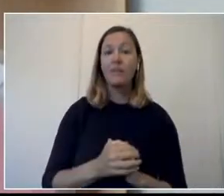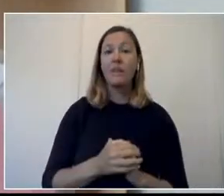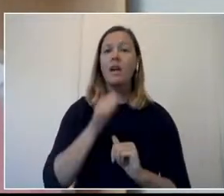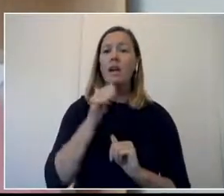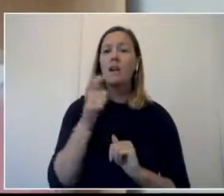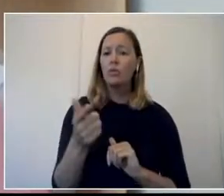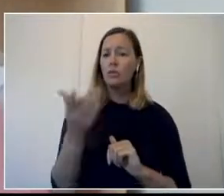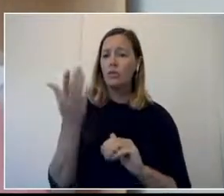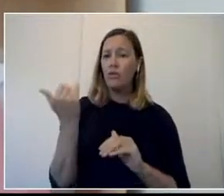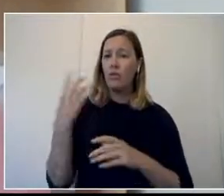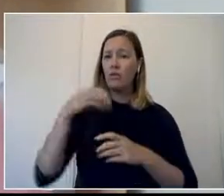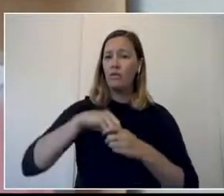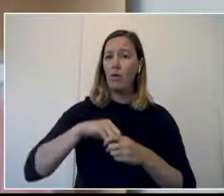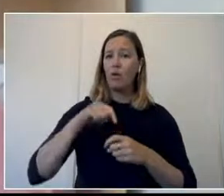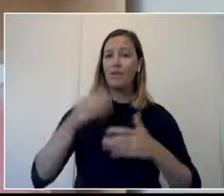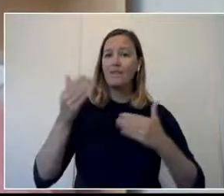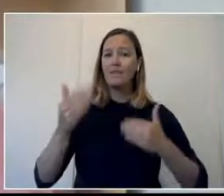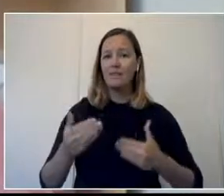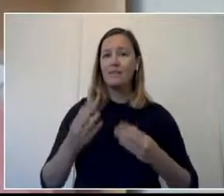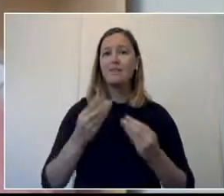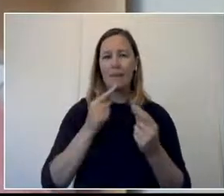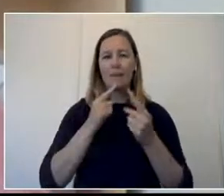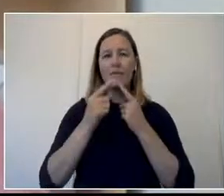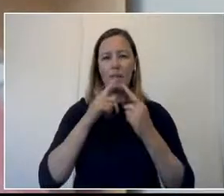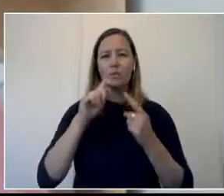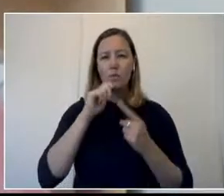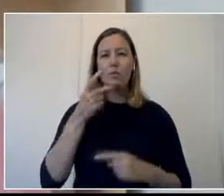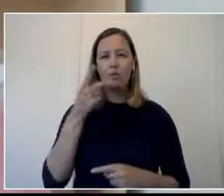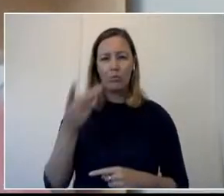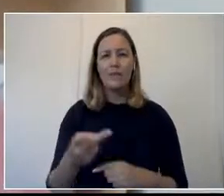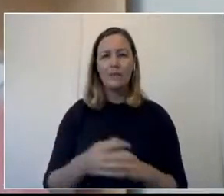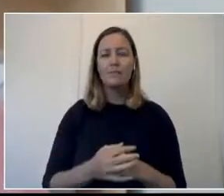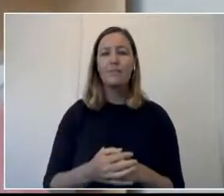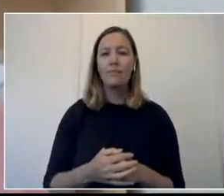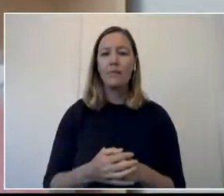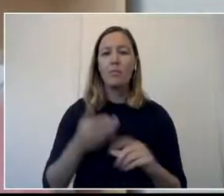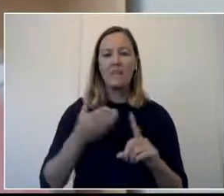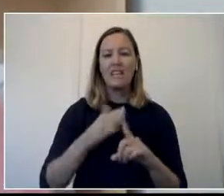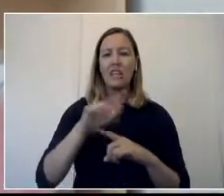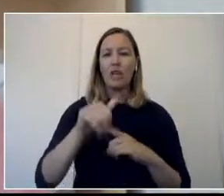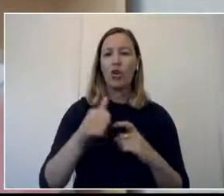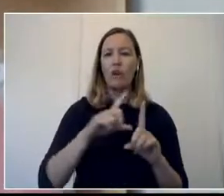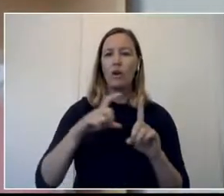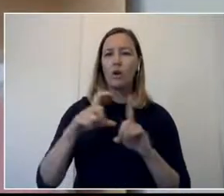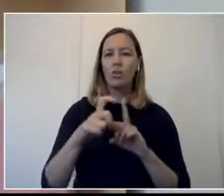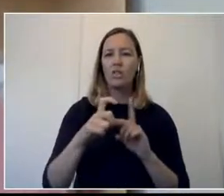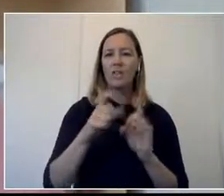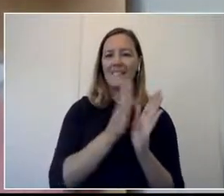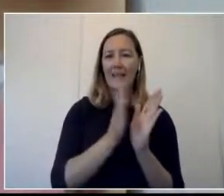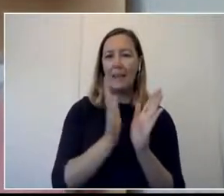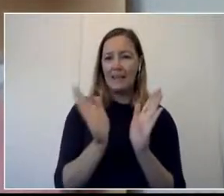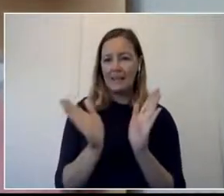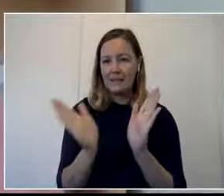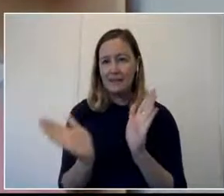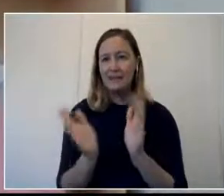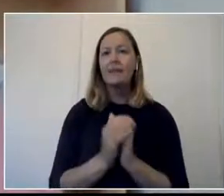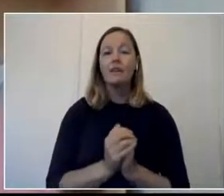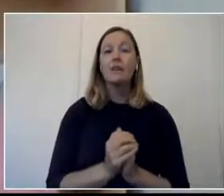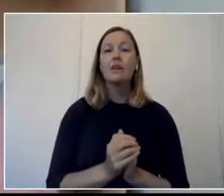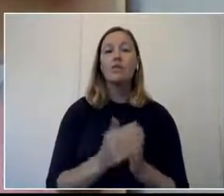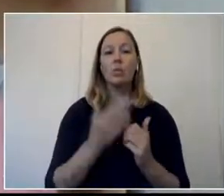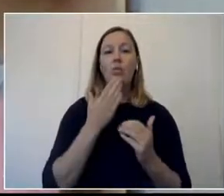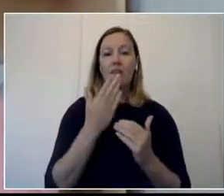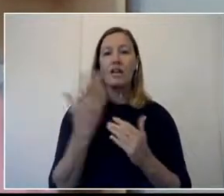sessions, you may have already heard some of this information, particularly around the culture segments. So we really appreciate you coming back and joining us